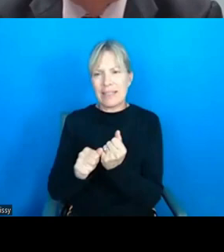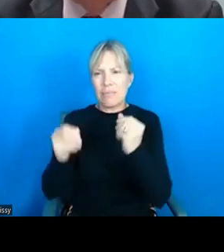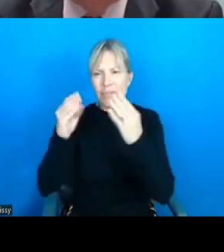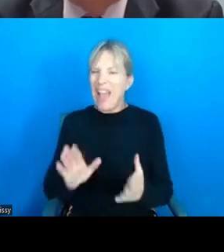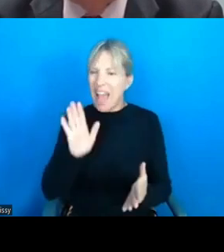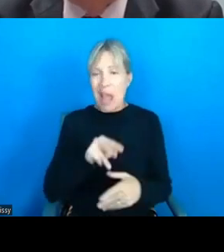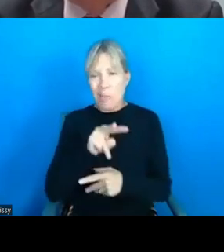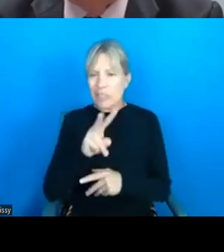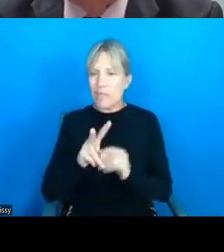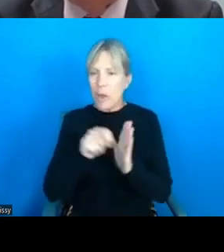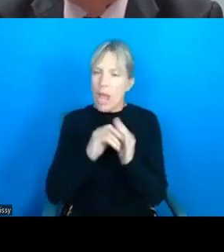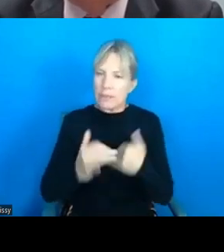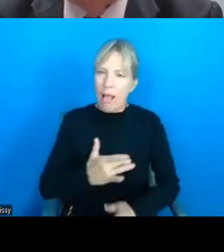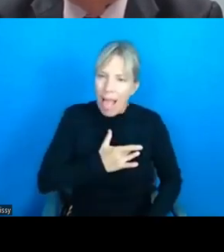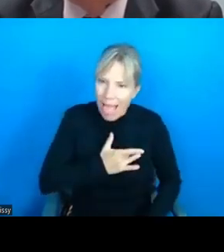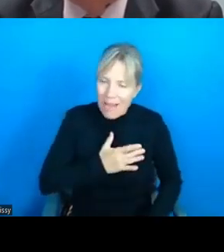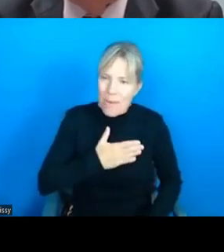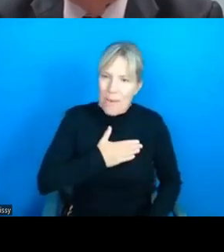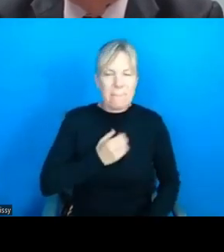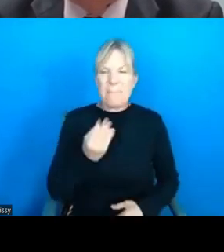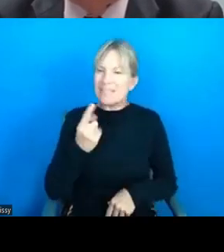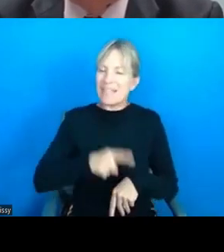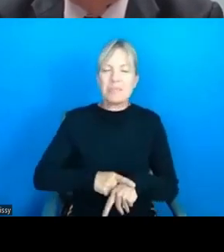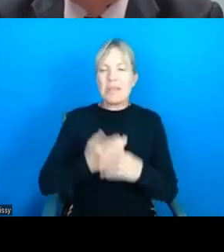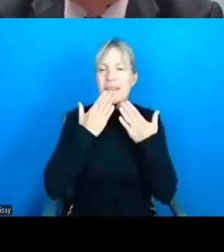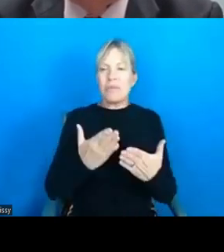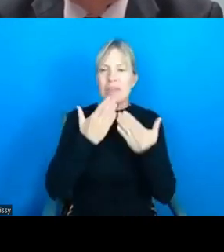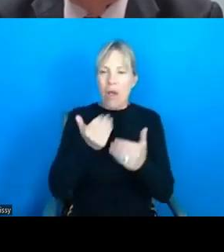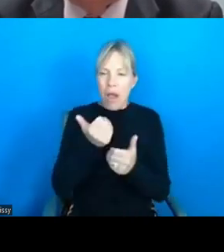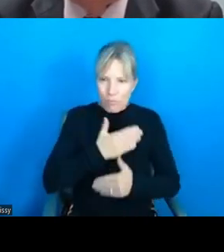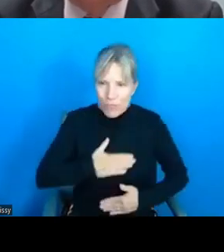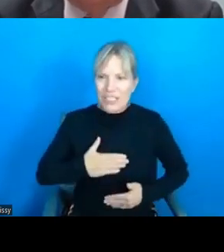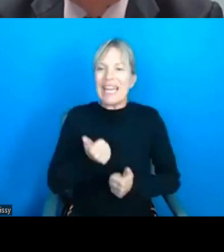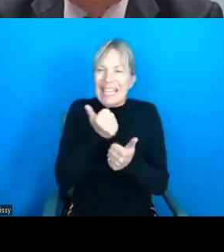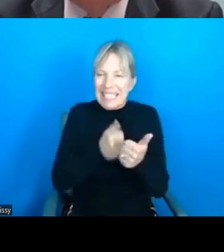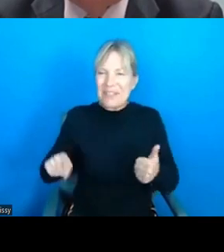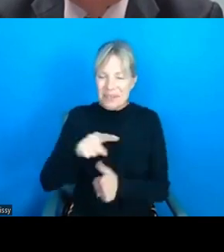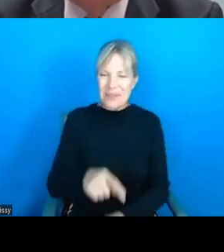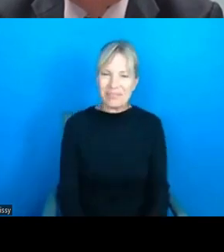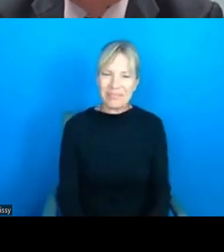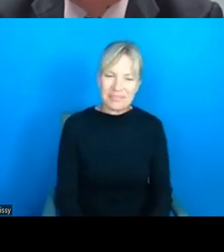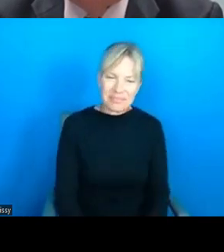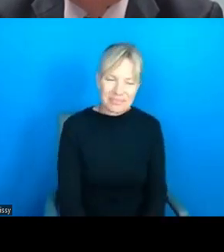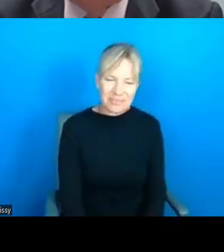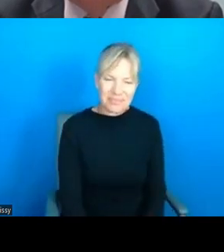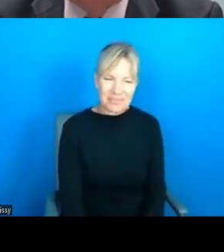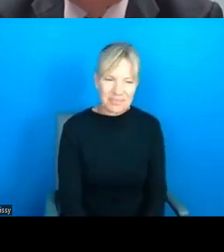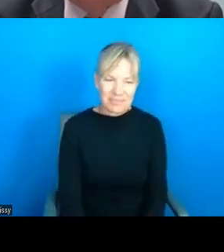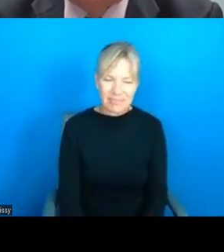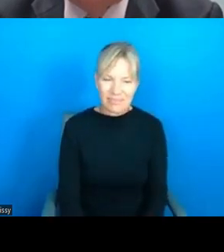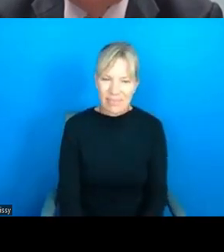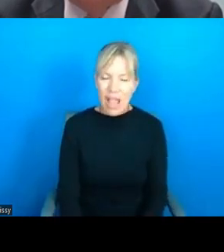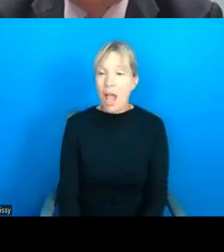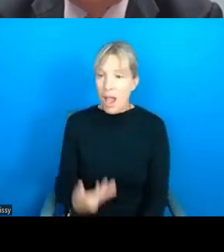way. So thank you all. Thank you all. I appreciate each and every last one of you all. As a person